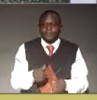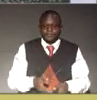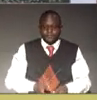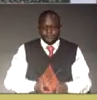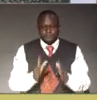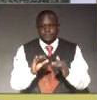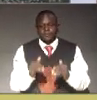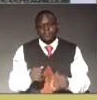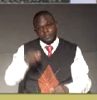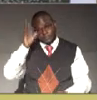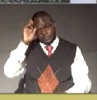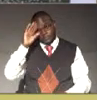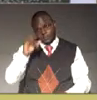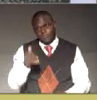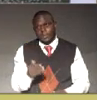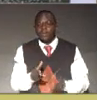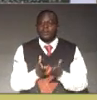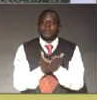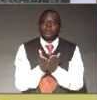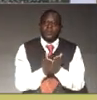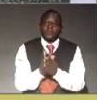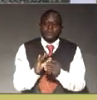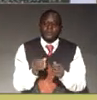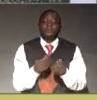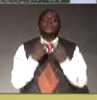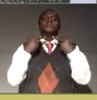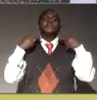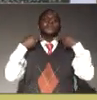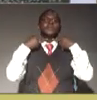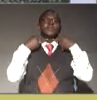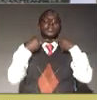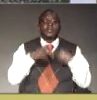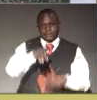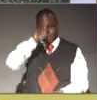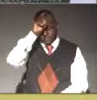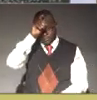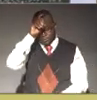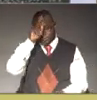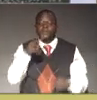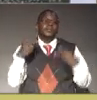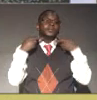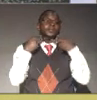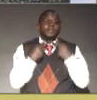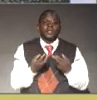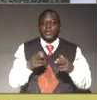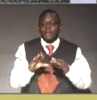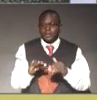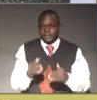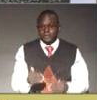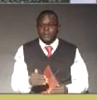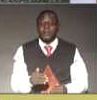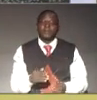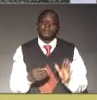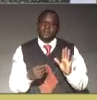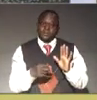that people remembered their deliverance from the slavery in Egypt. And that slavery took place by being